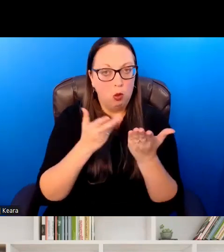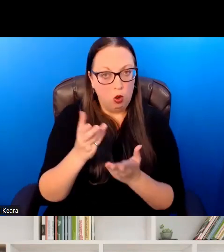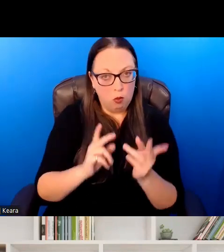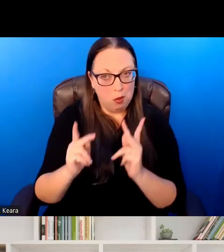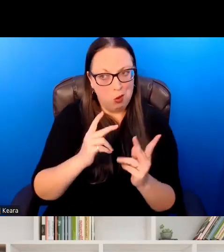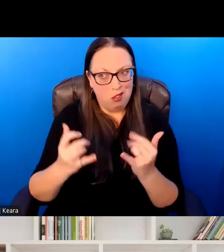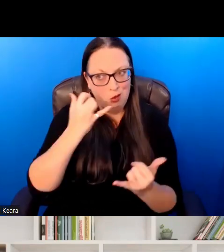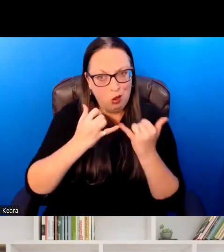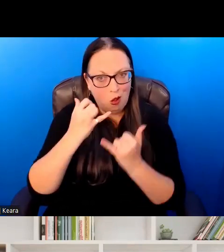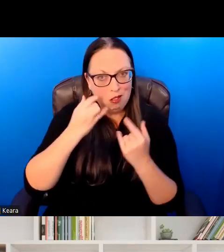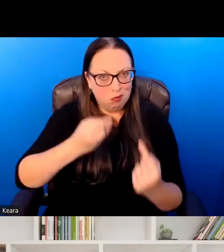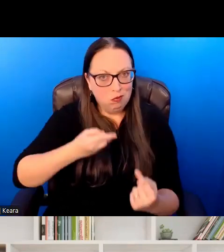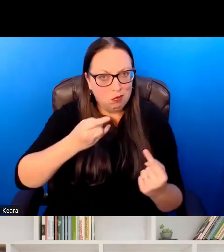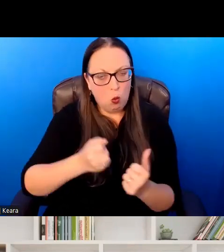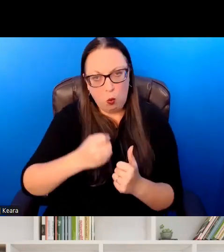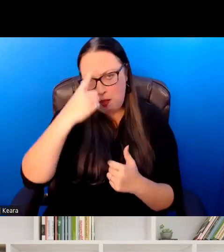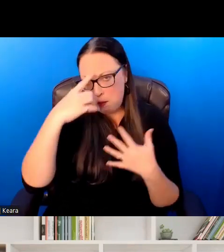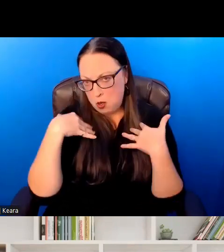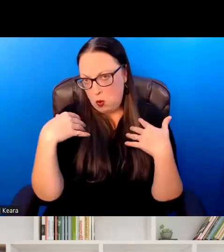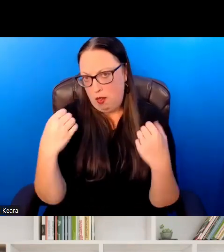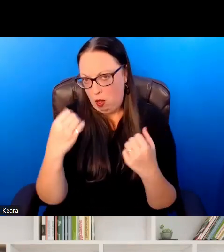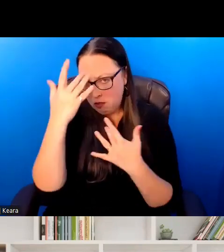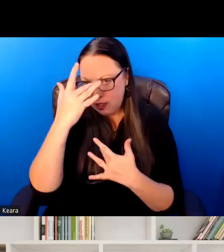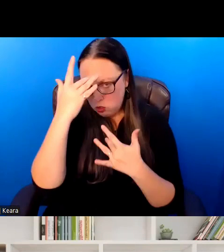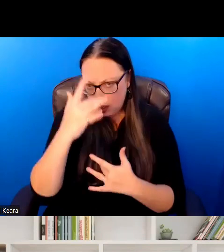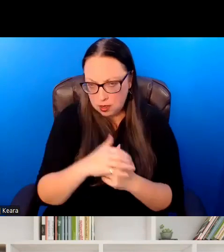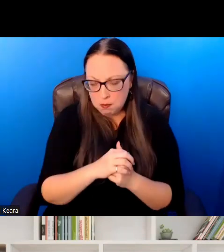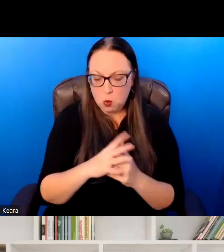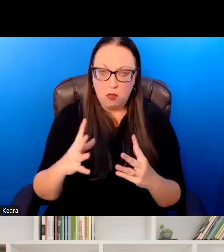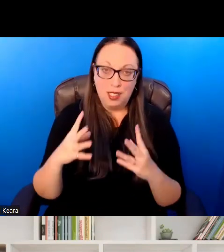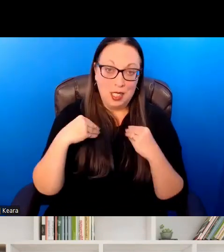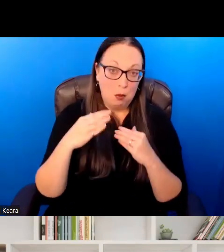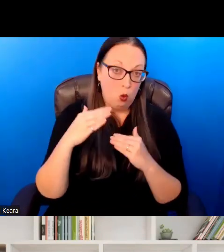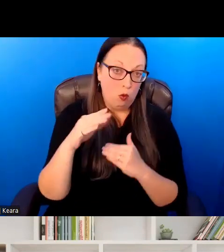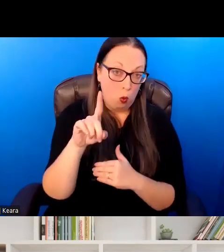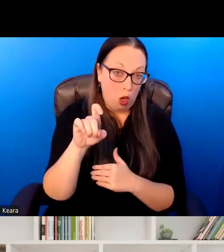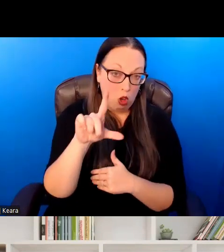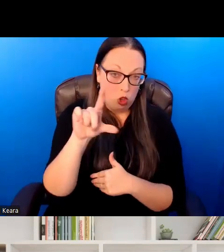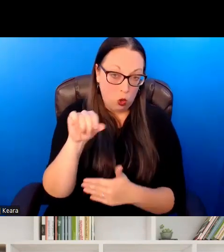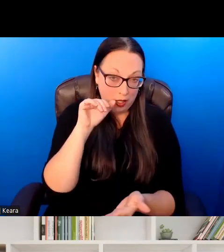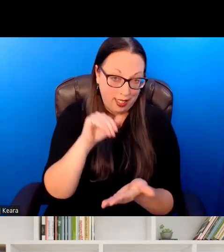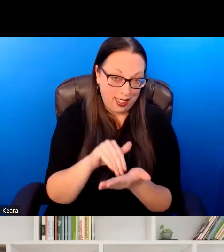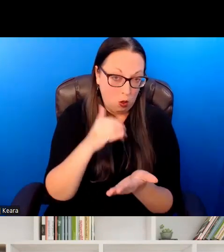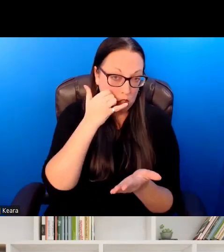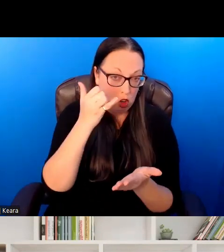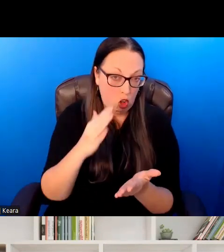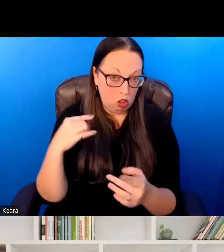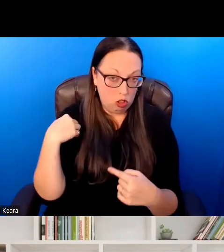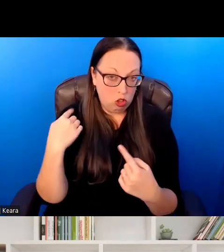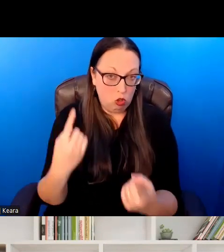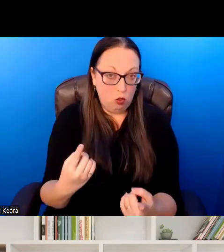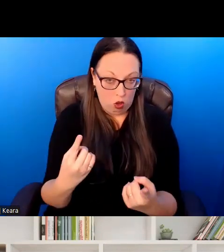with their mental health illness. We have taken over 120,000 callers so far,